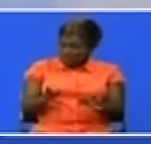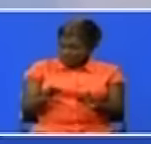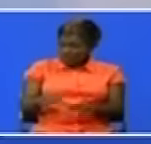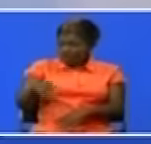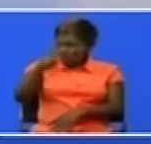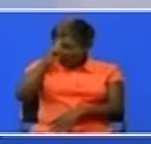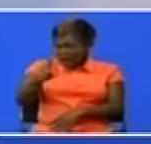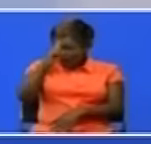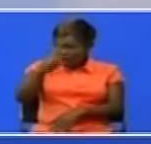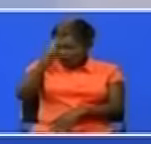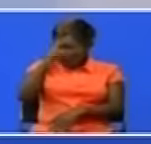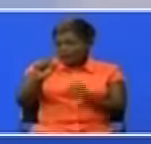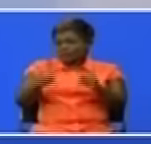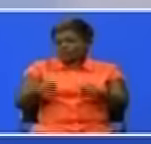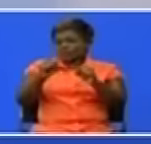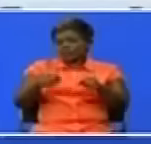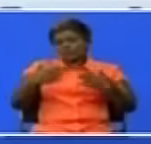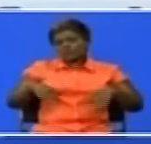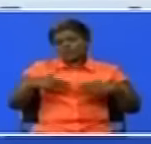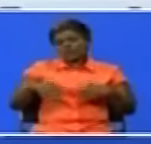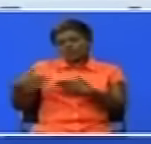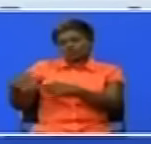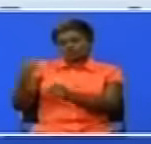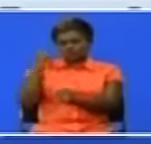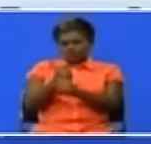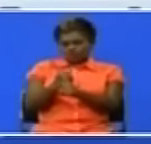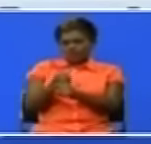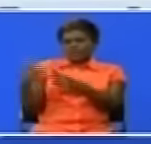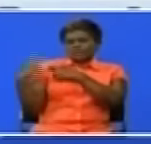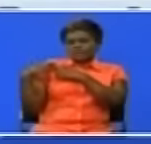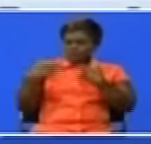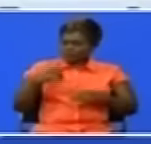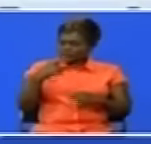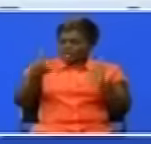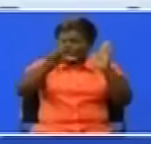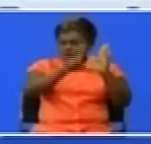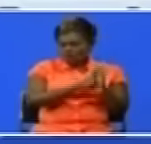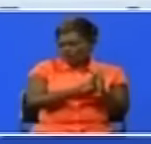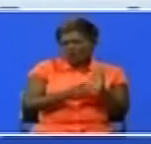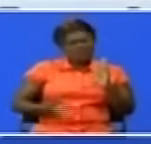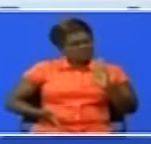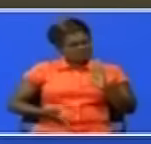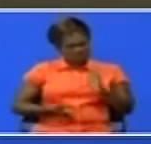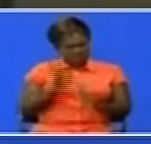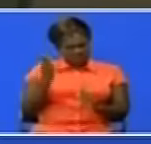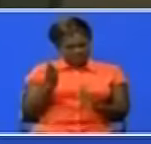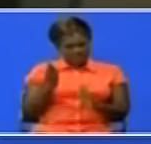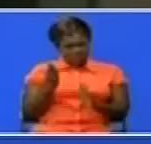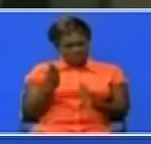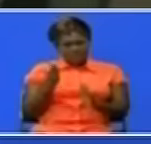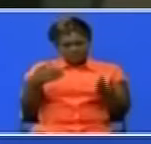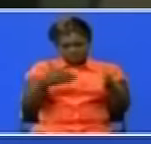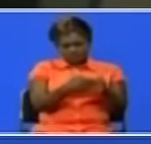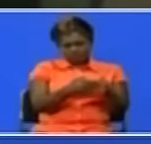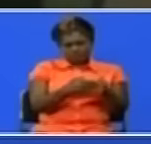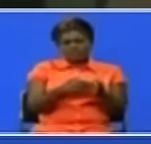serious repercussions on the media owners. Wadau pia wanacheta kuwa sheria hizo zimepitishwa kwa upesi na ukiuka mazungumzo waliofanya